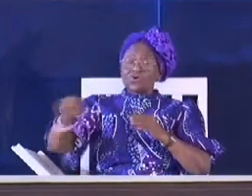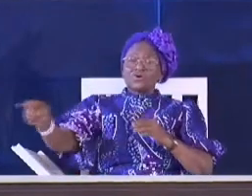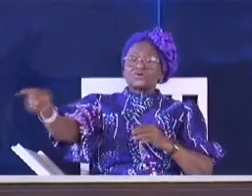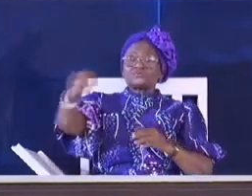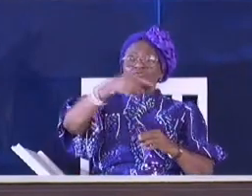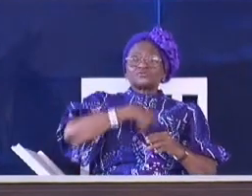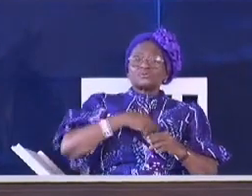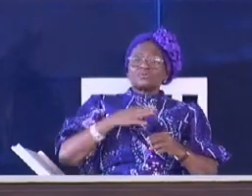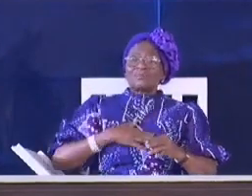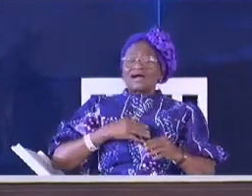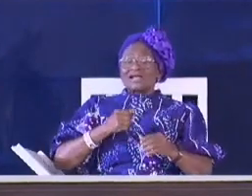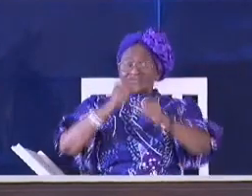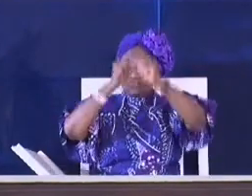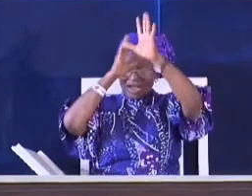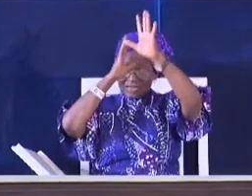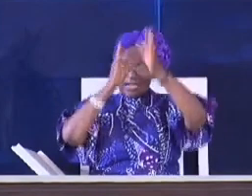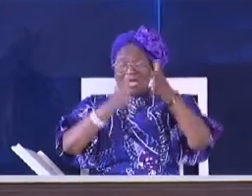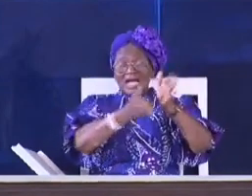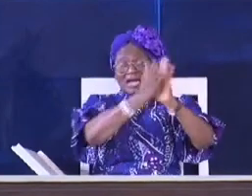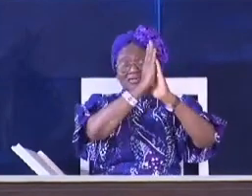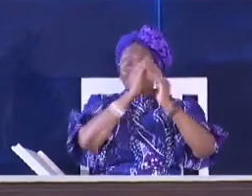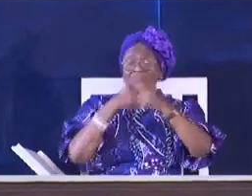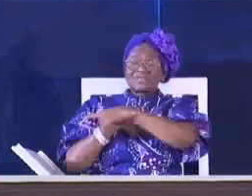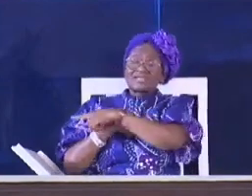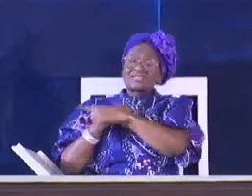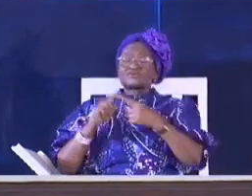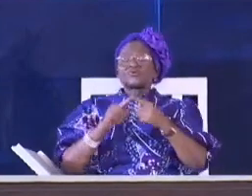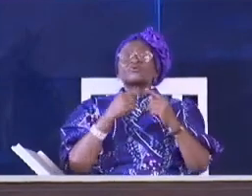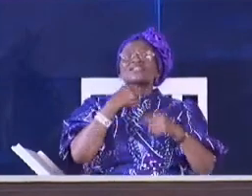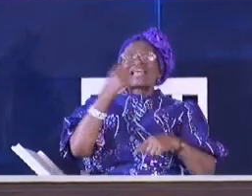Then my daddy asked me to tell you,